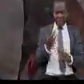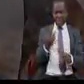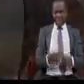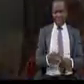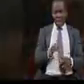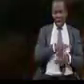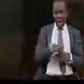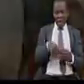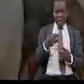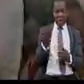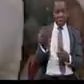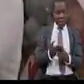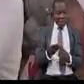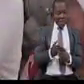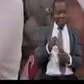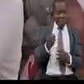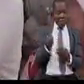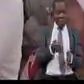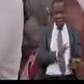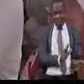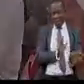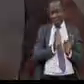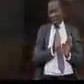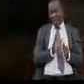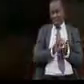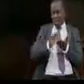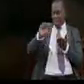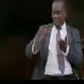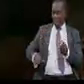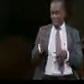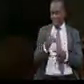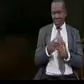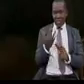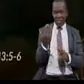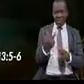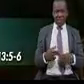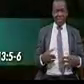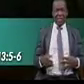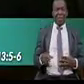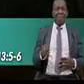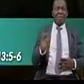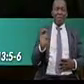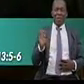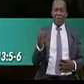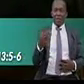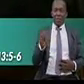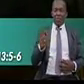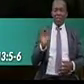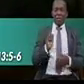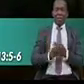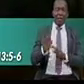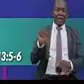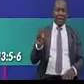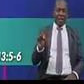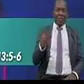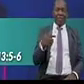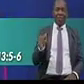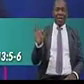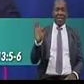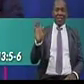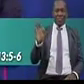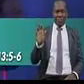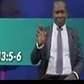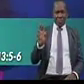Amen. Hebrews chapter 11 verse 29, it says, by faith they passed through the Red Sea as